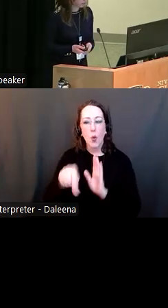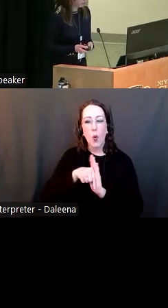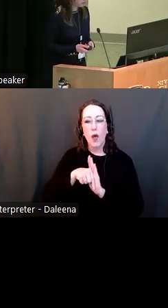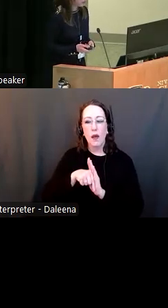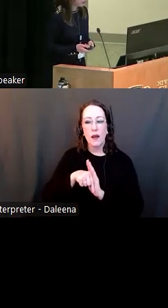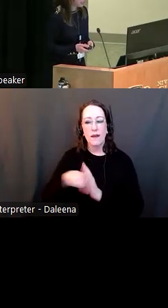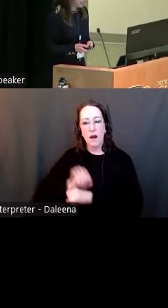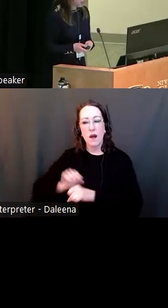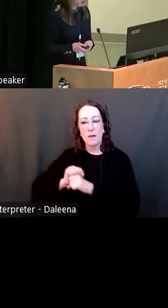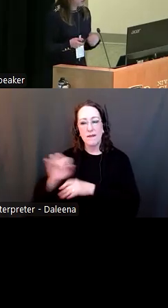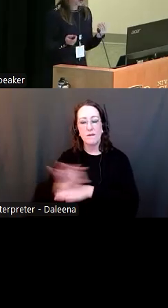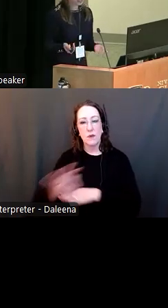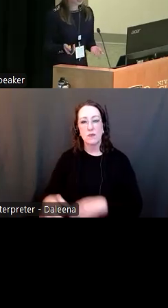functioning.